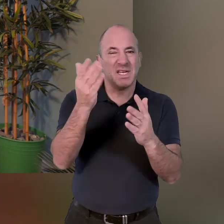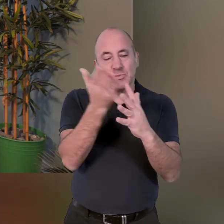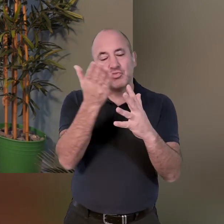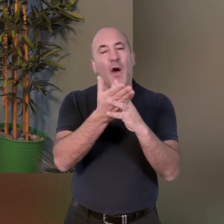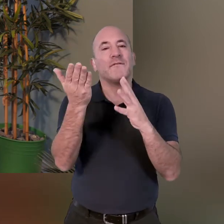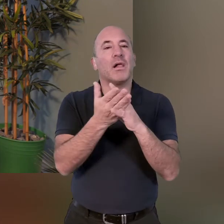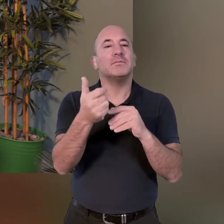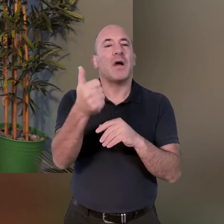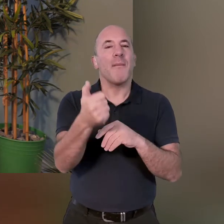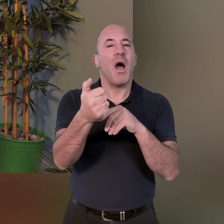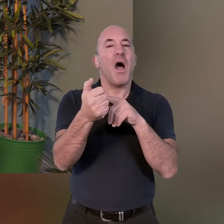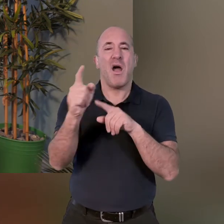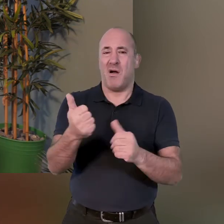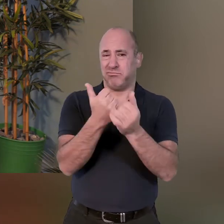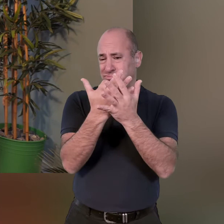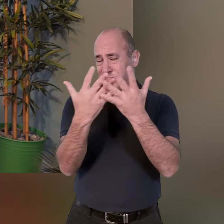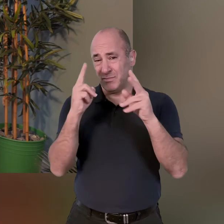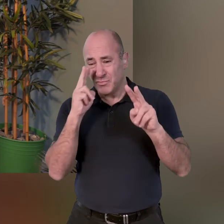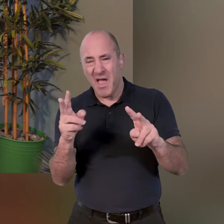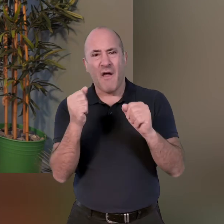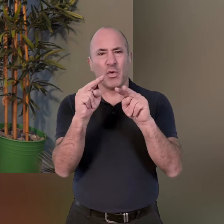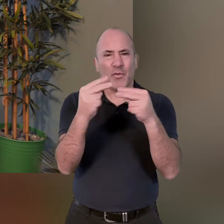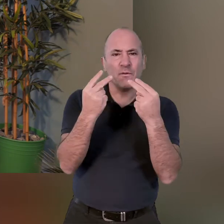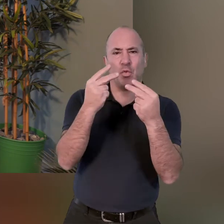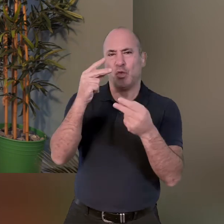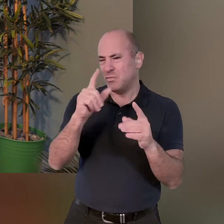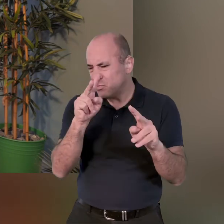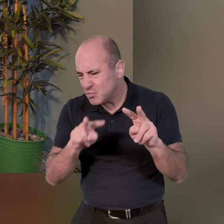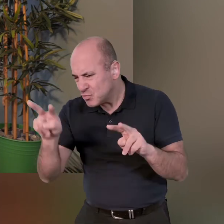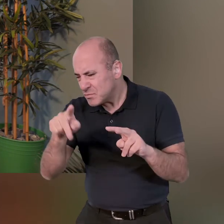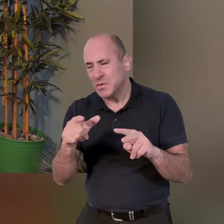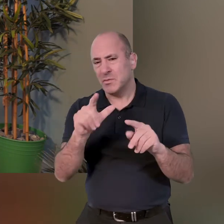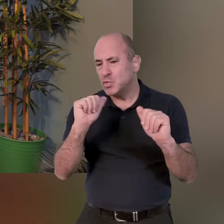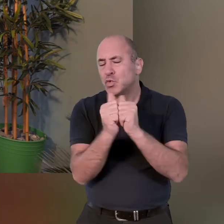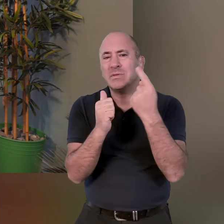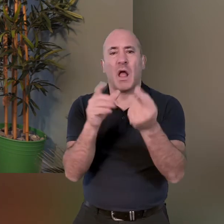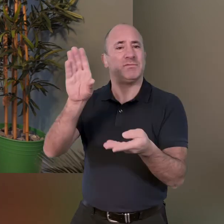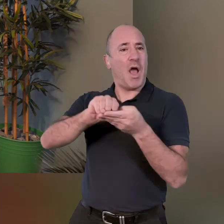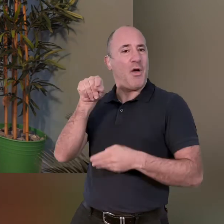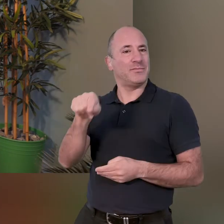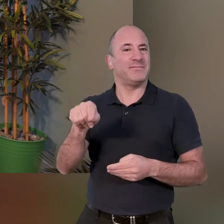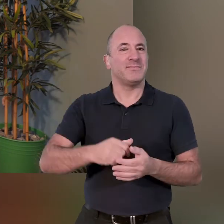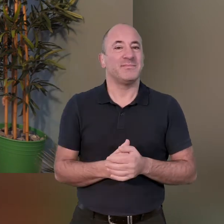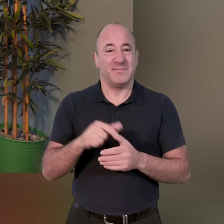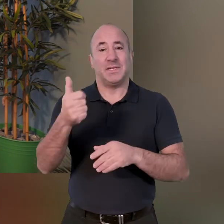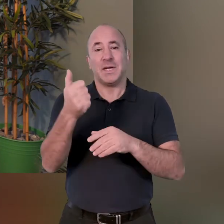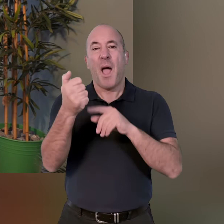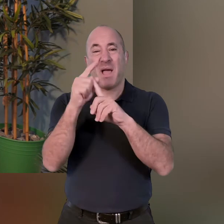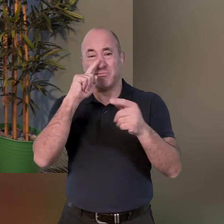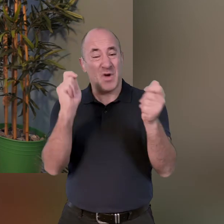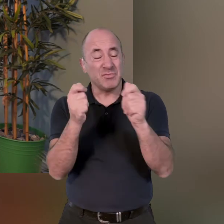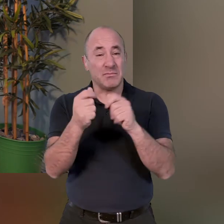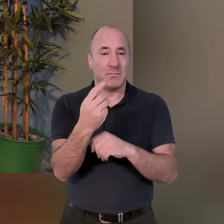interval timer, there's lots on there, so just check the reviews and that whatever one looks good to you. And you can change those timings, so you can put in